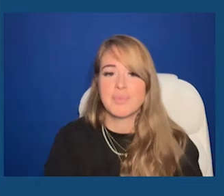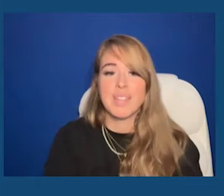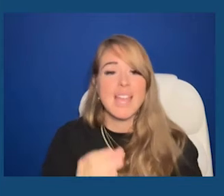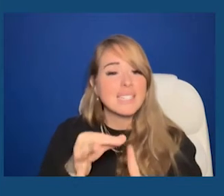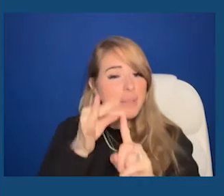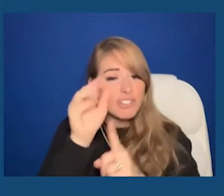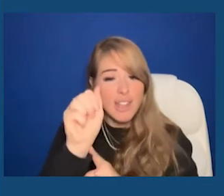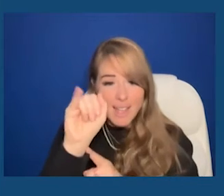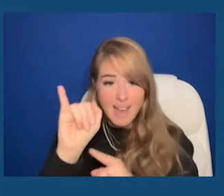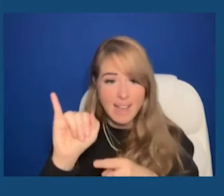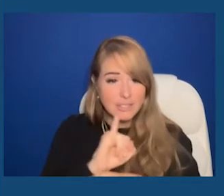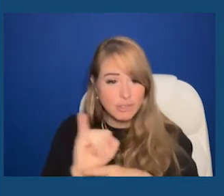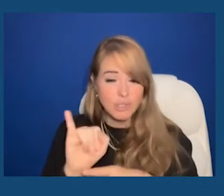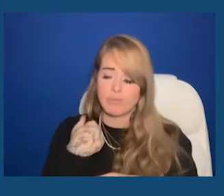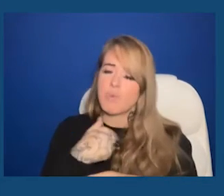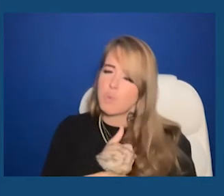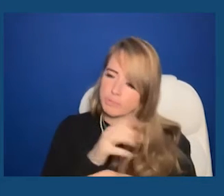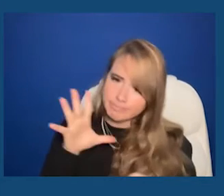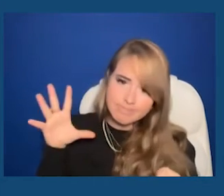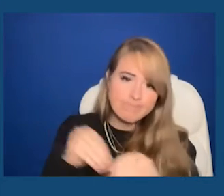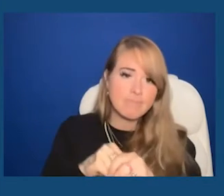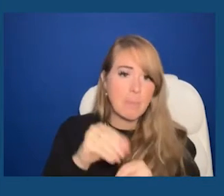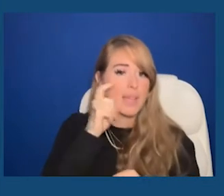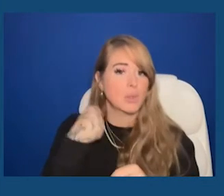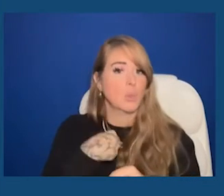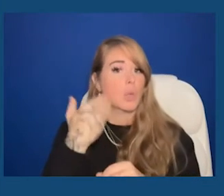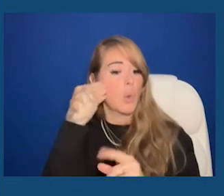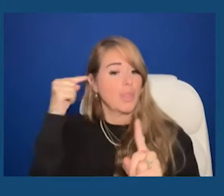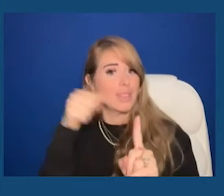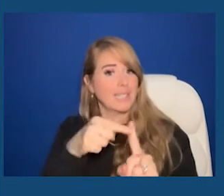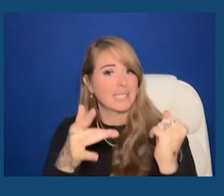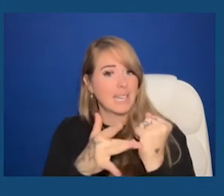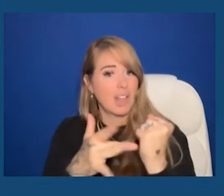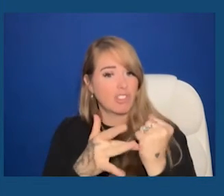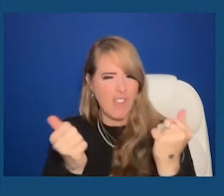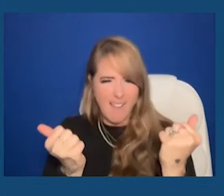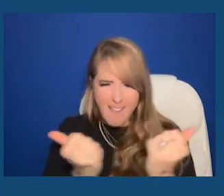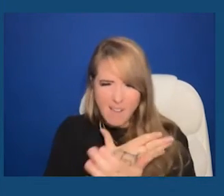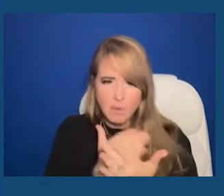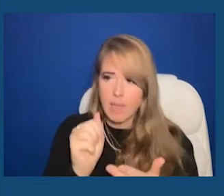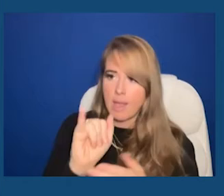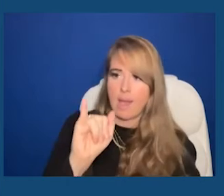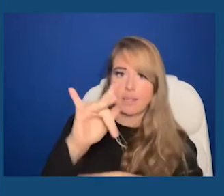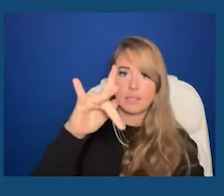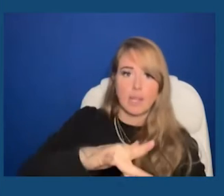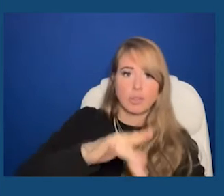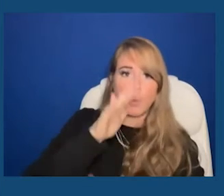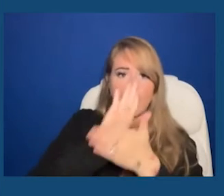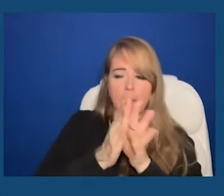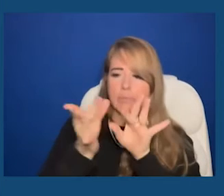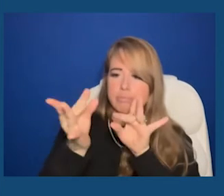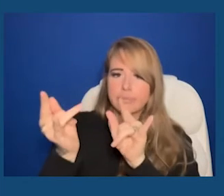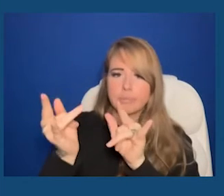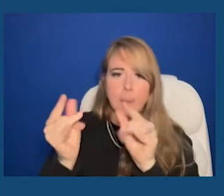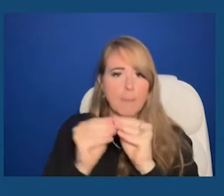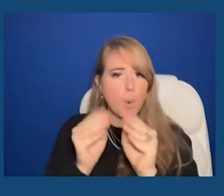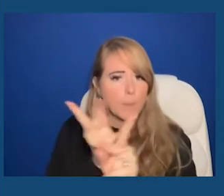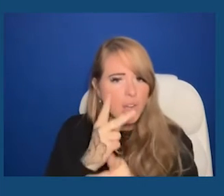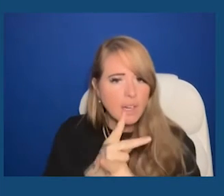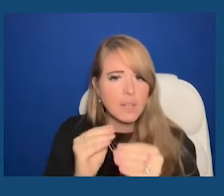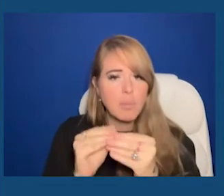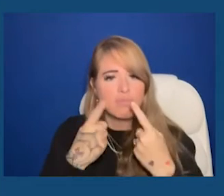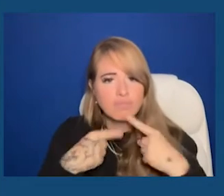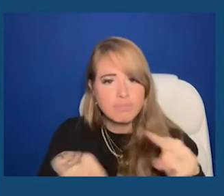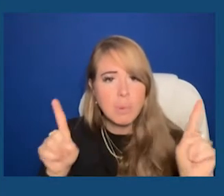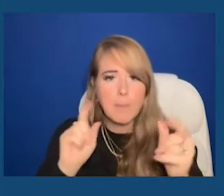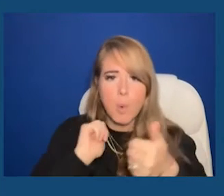industry, because we know that this technology, everything it touches, will be more efficient, more productive, competitive,